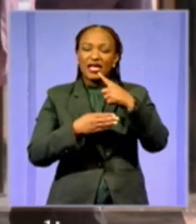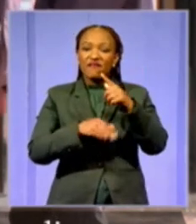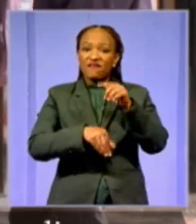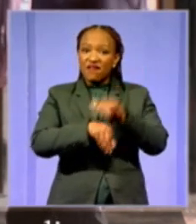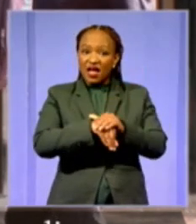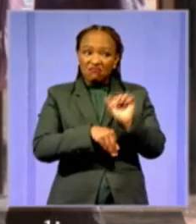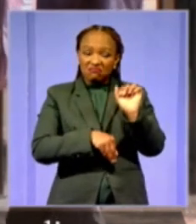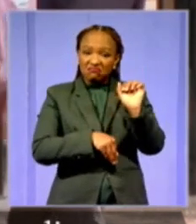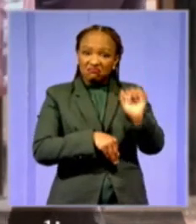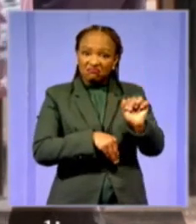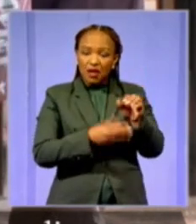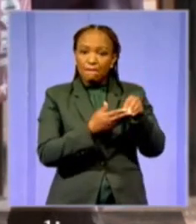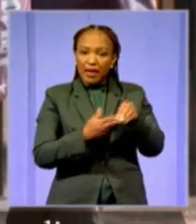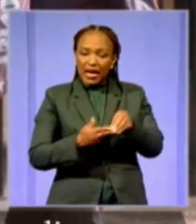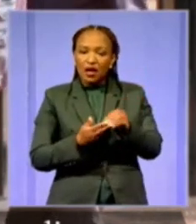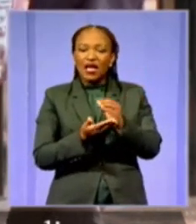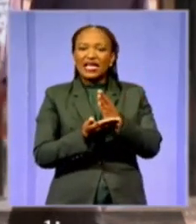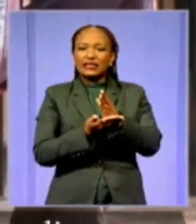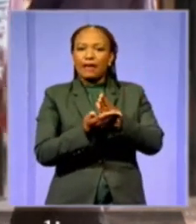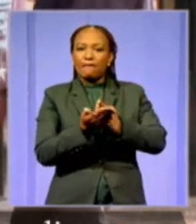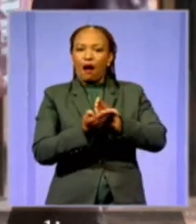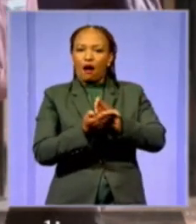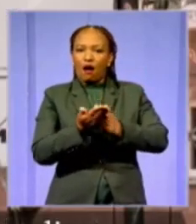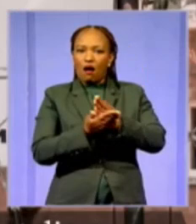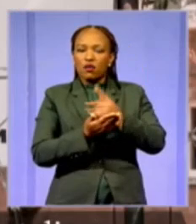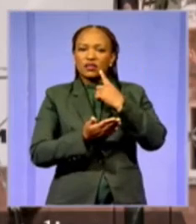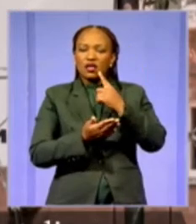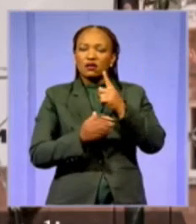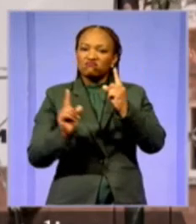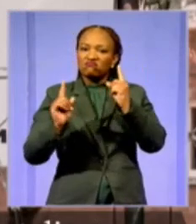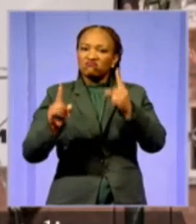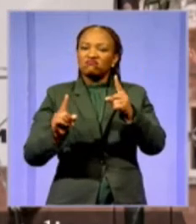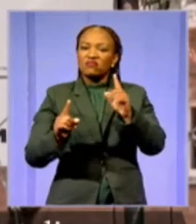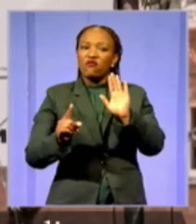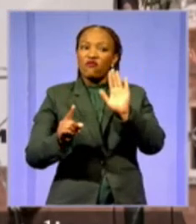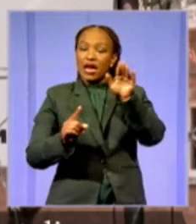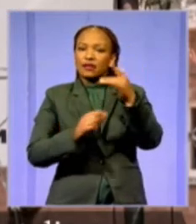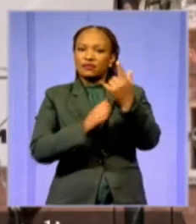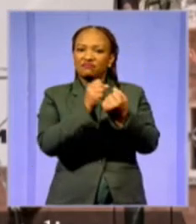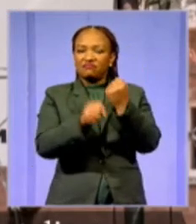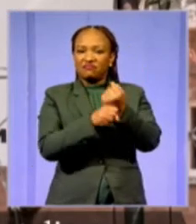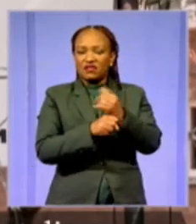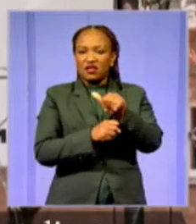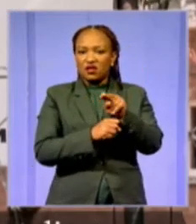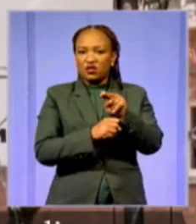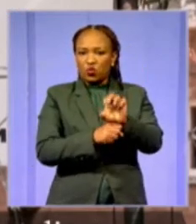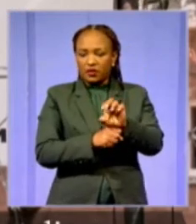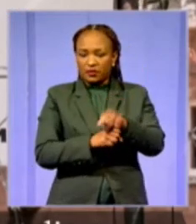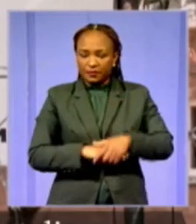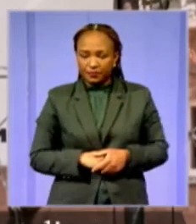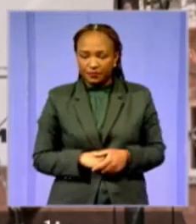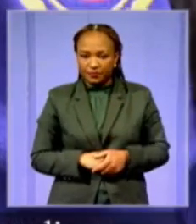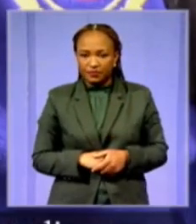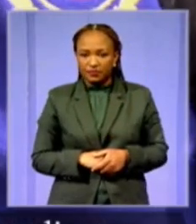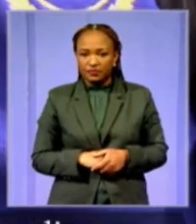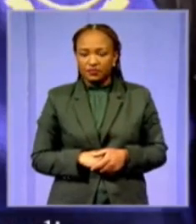sekolong, mme a laelwa gore a boele sekolong wa go tlang ka kgwedi ya Seetebosigo. Ke tlo fetwa ke ntho tsa sekolo tse